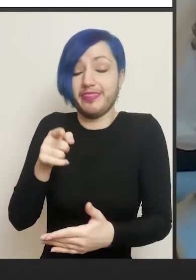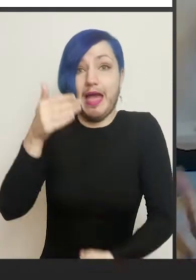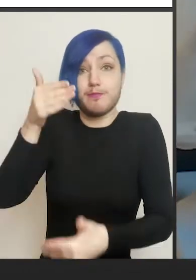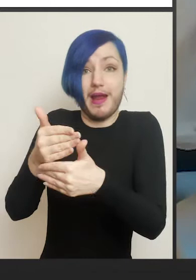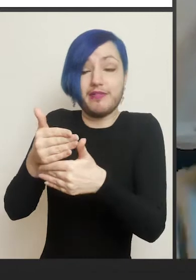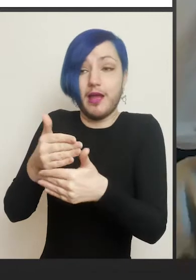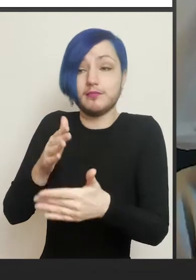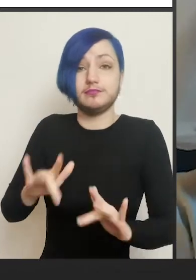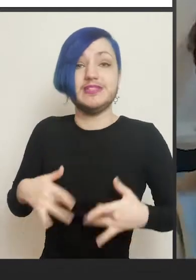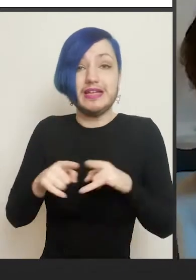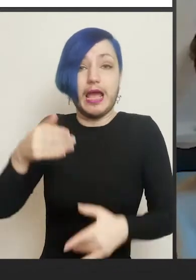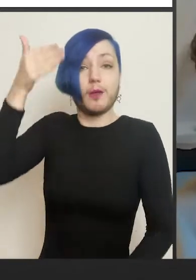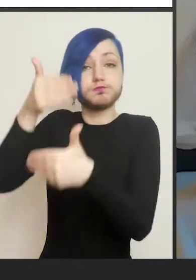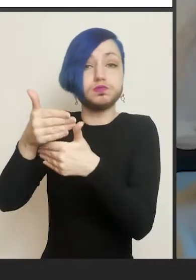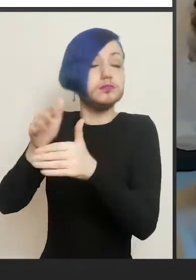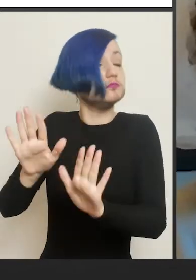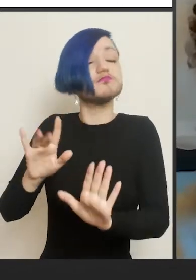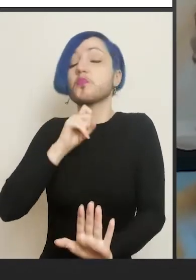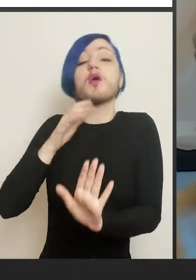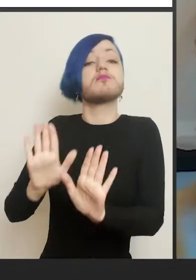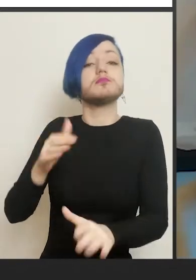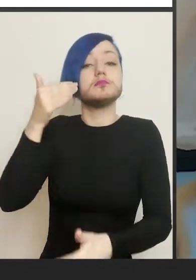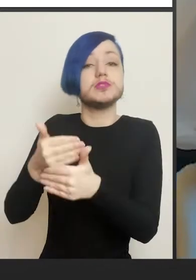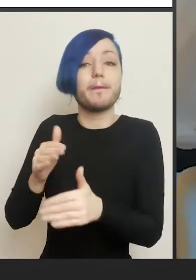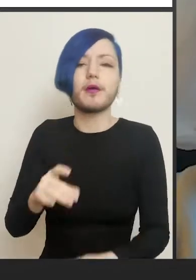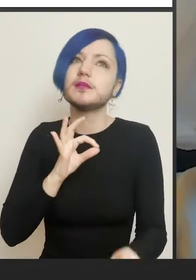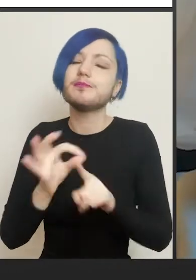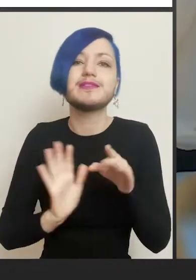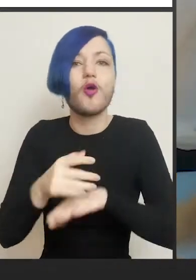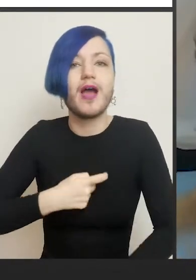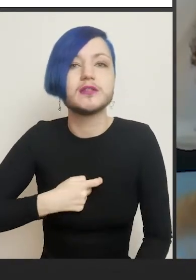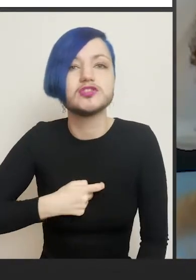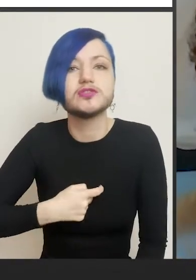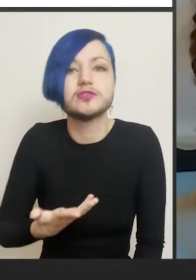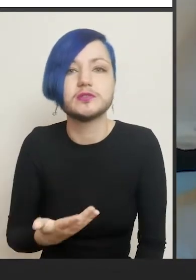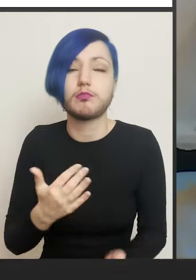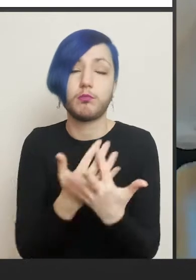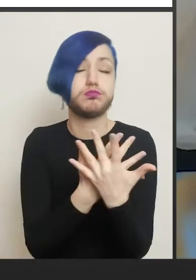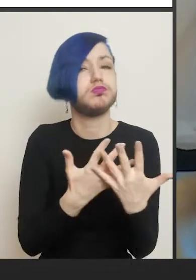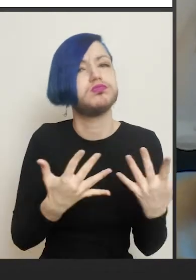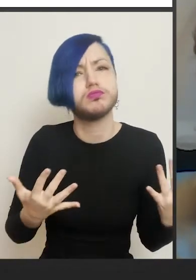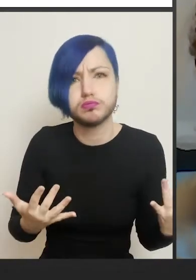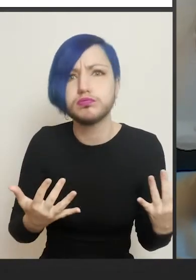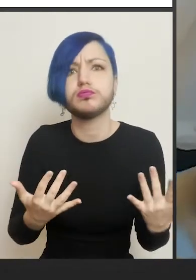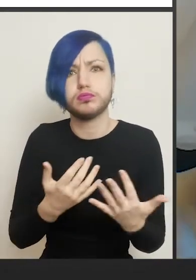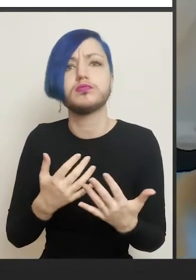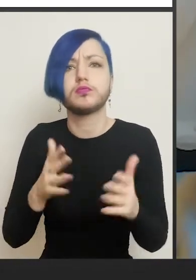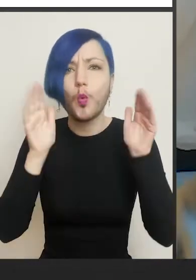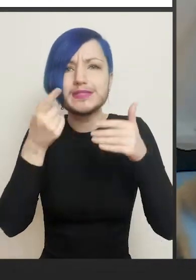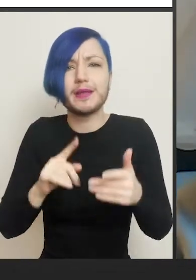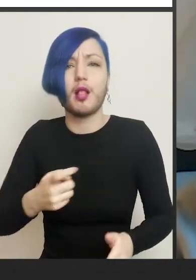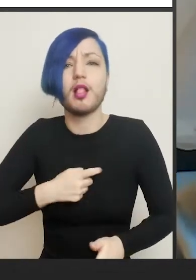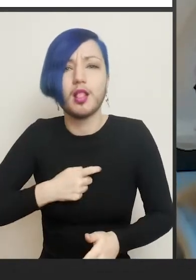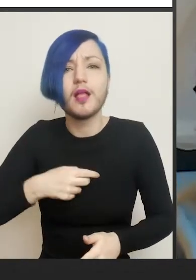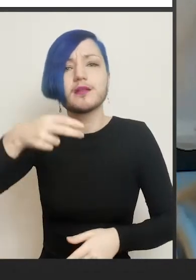It's no, I won't do it, for some, especially if we have anxiety as well, which is really common with people who